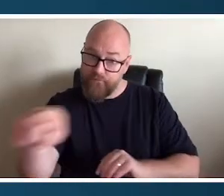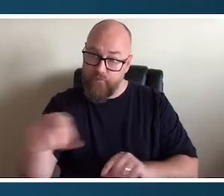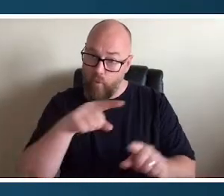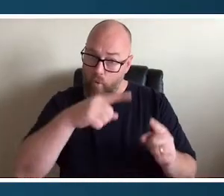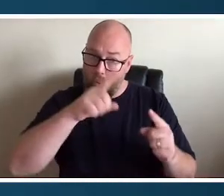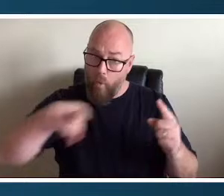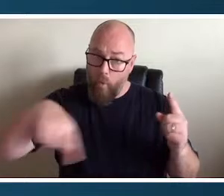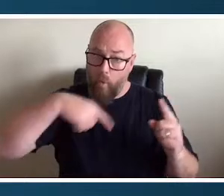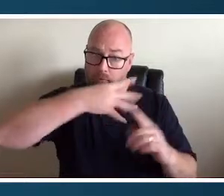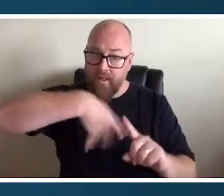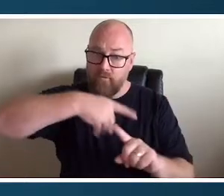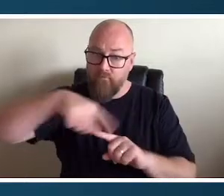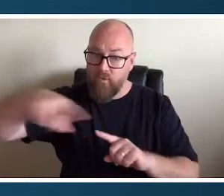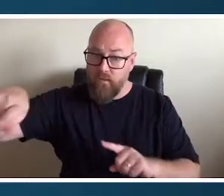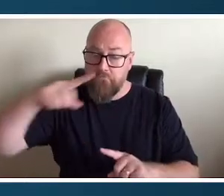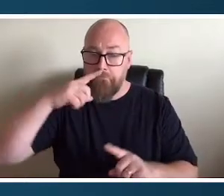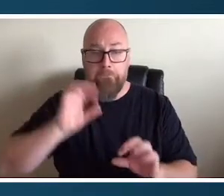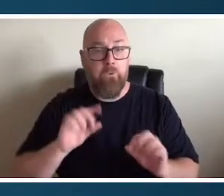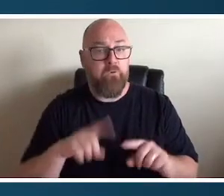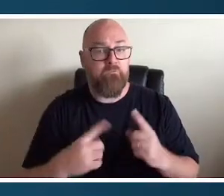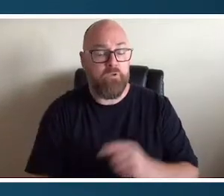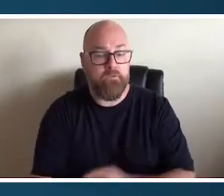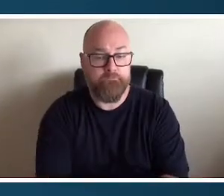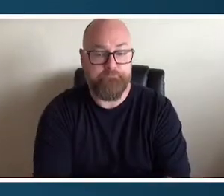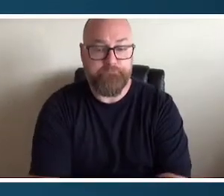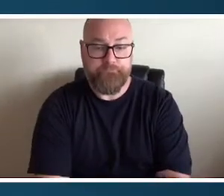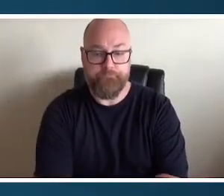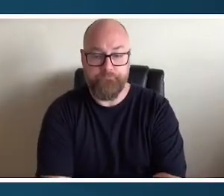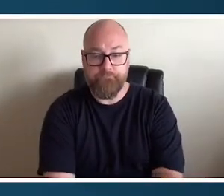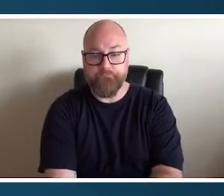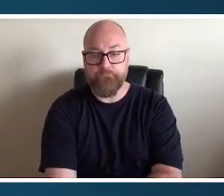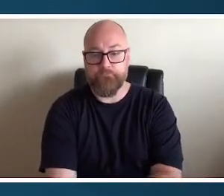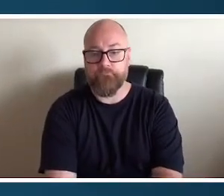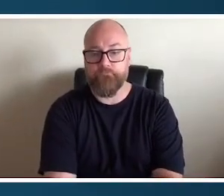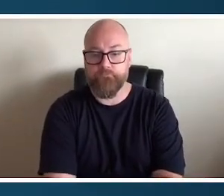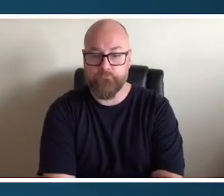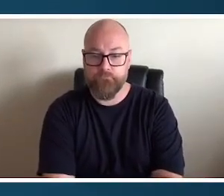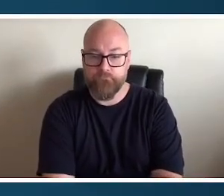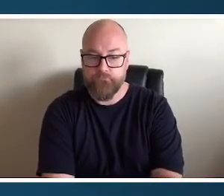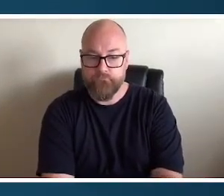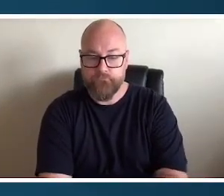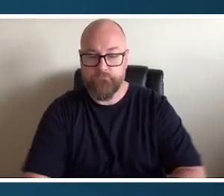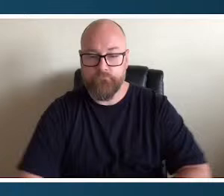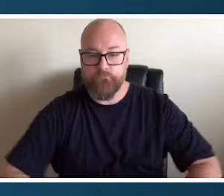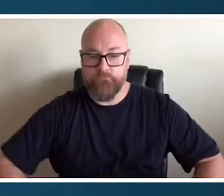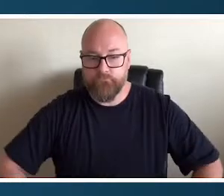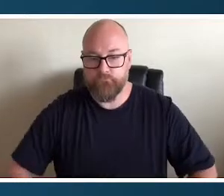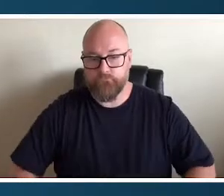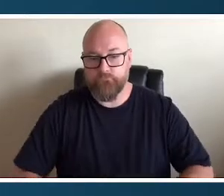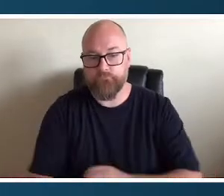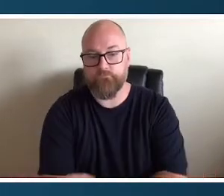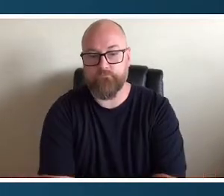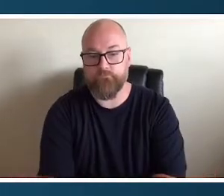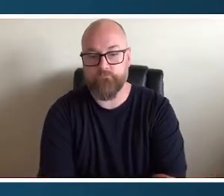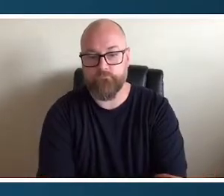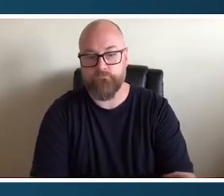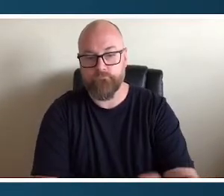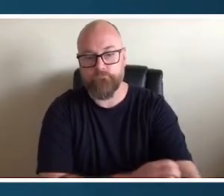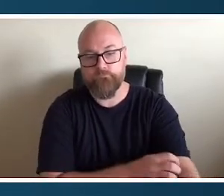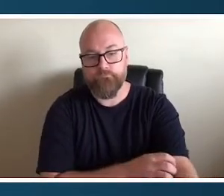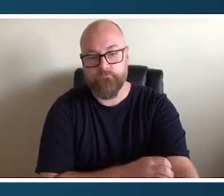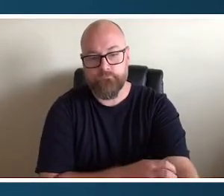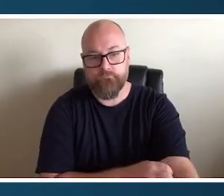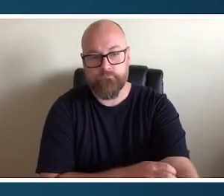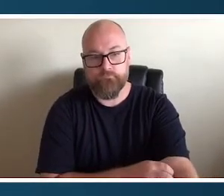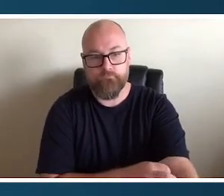be happening, which was a surprise to me, and I guess, yeah, helpful to me. Thanks. Over here, any questions?